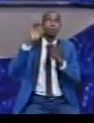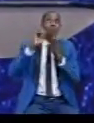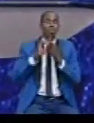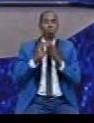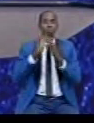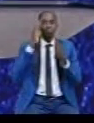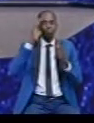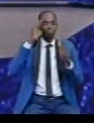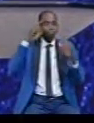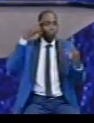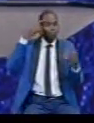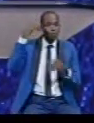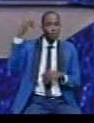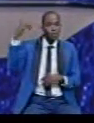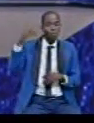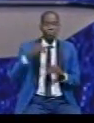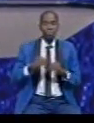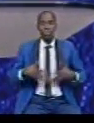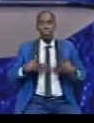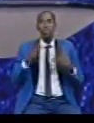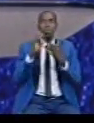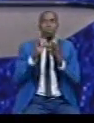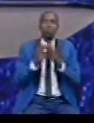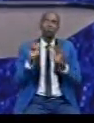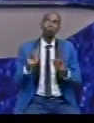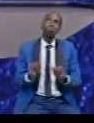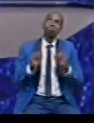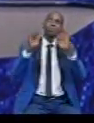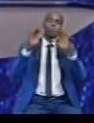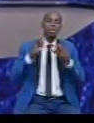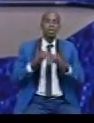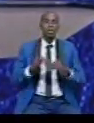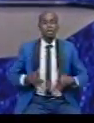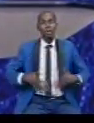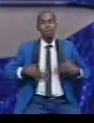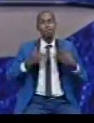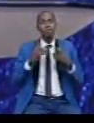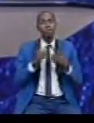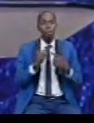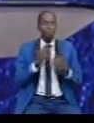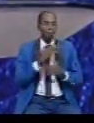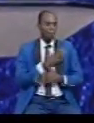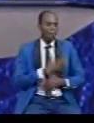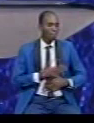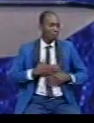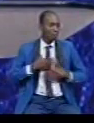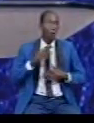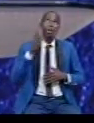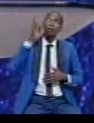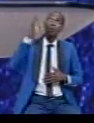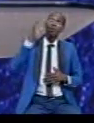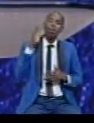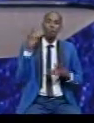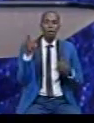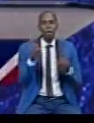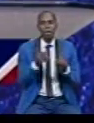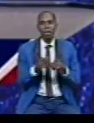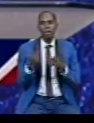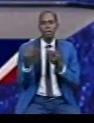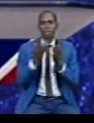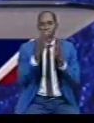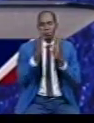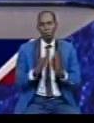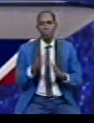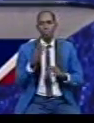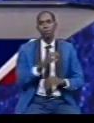life, and his own dedication in life to please God as the servant